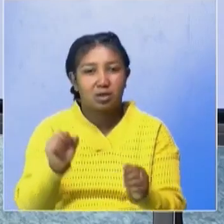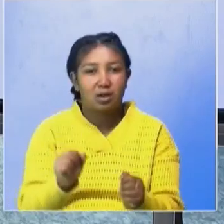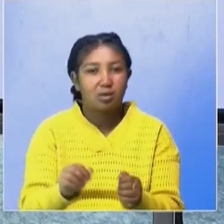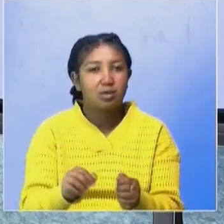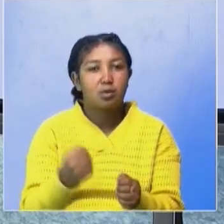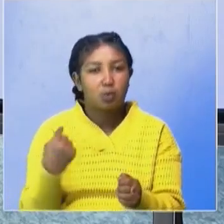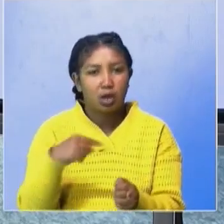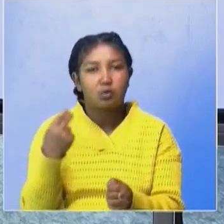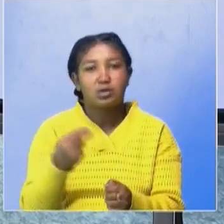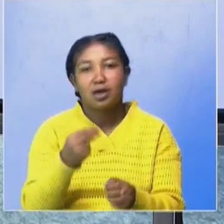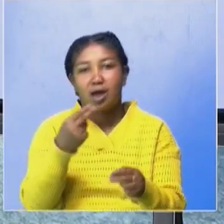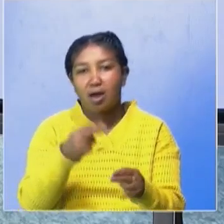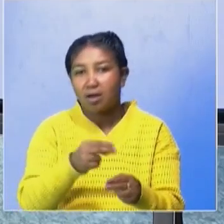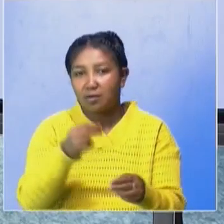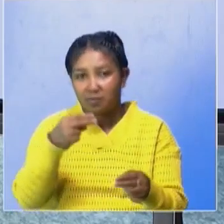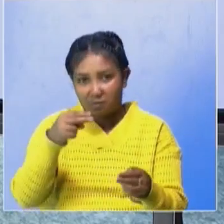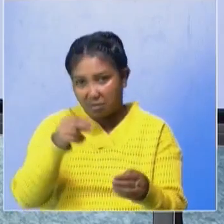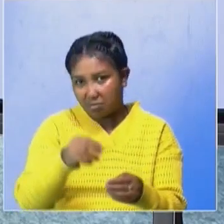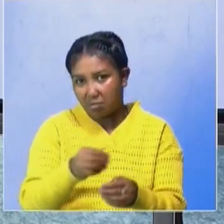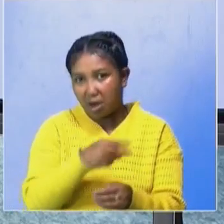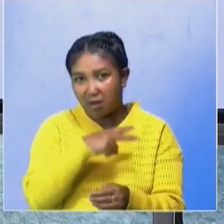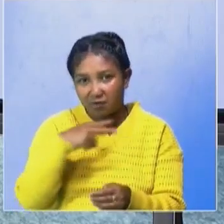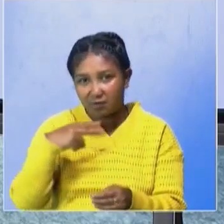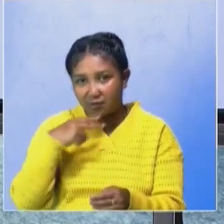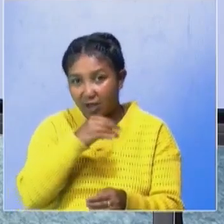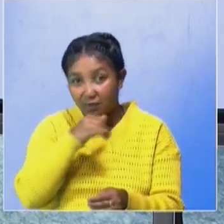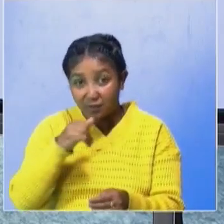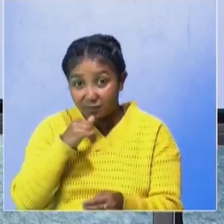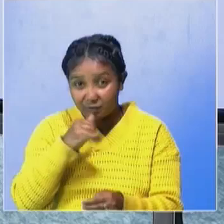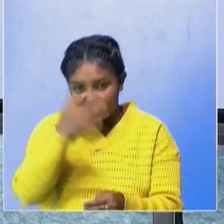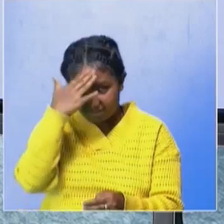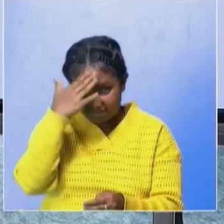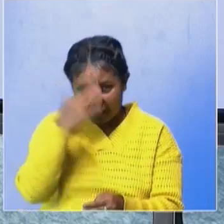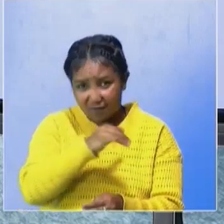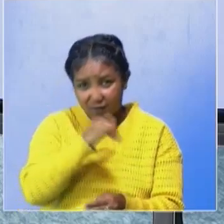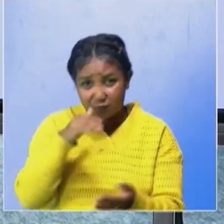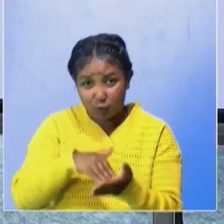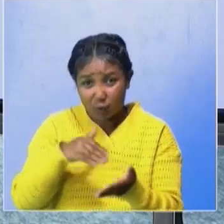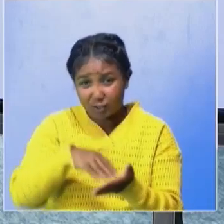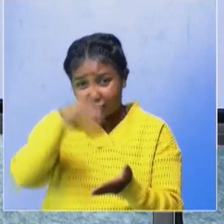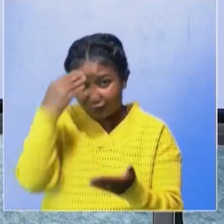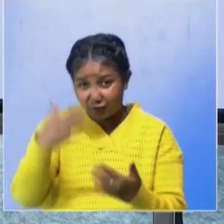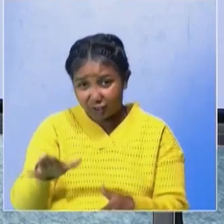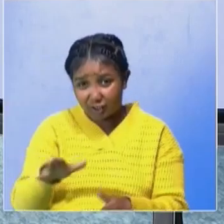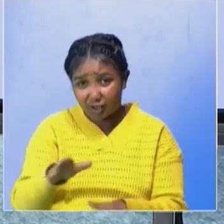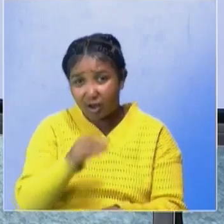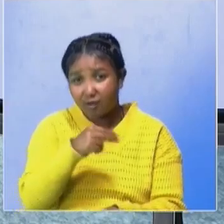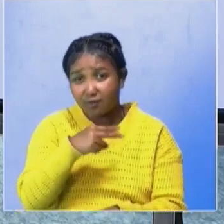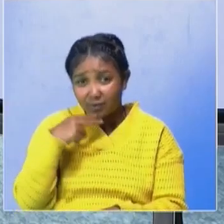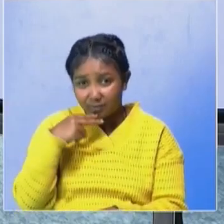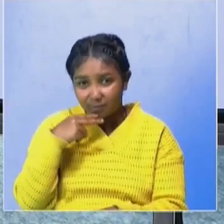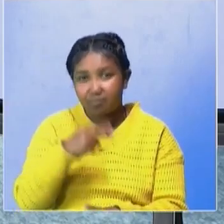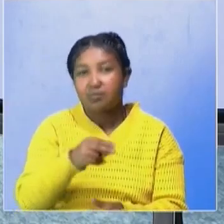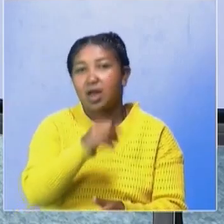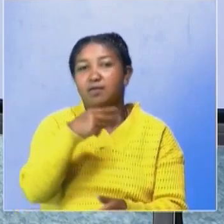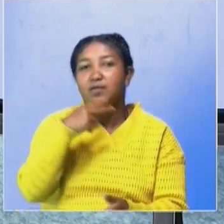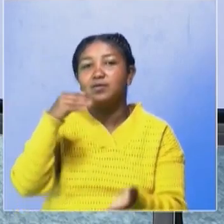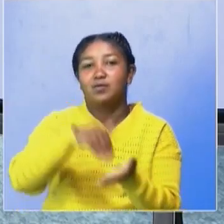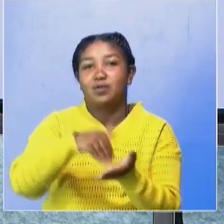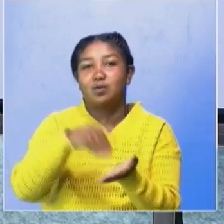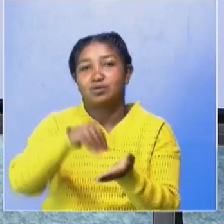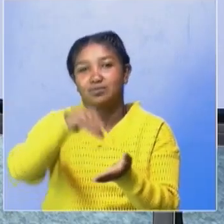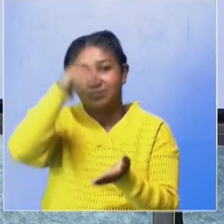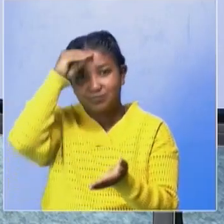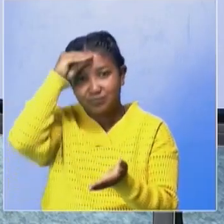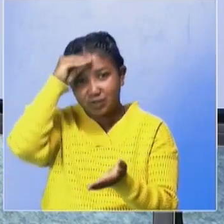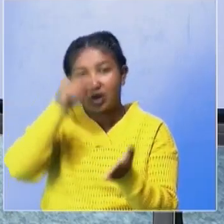those adverbs of frequency words. Do you remember adverbs of frequency, students? We will learn about adverbs of frequency